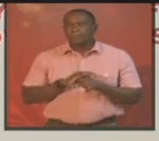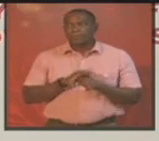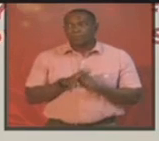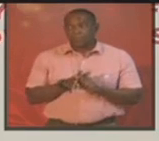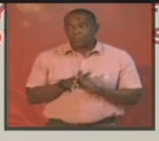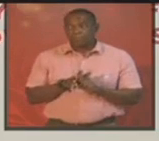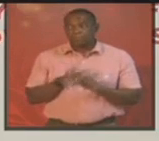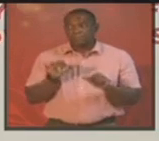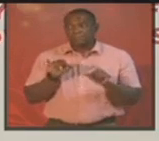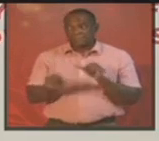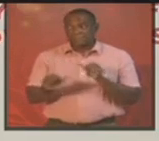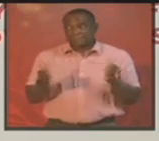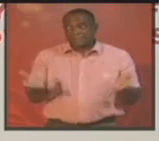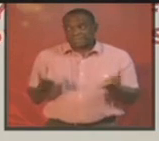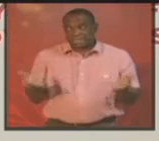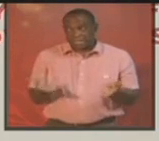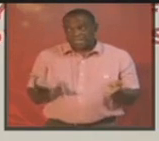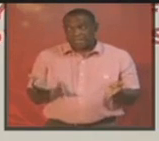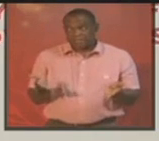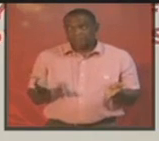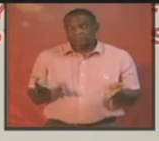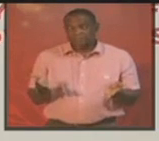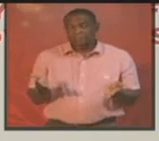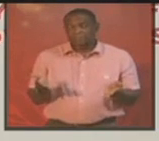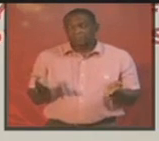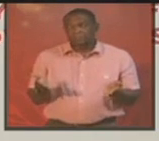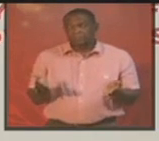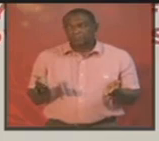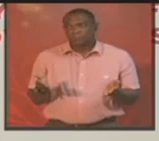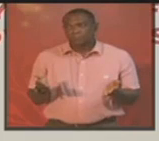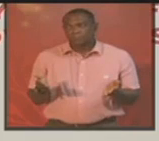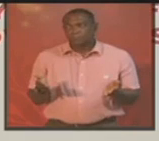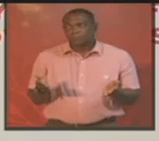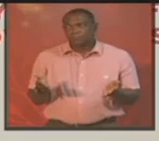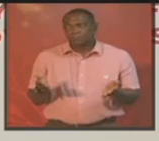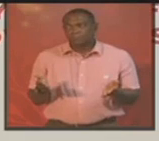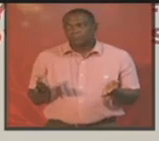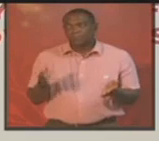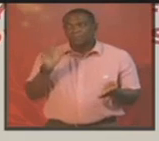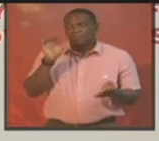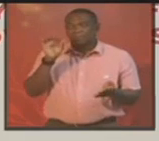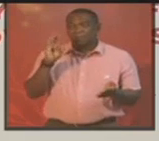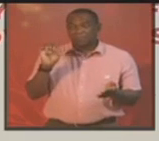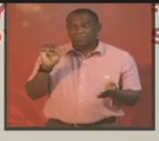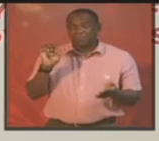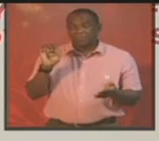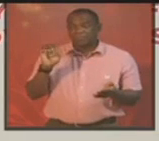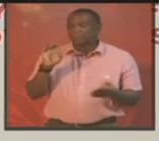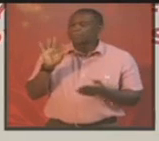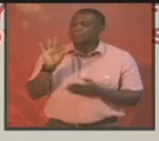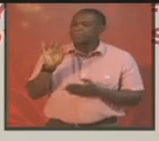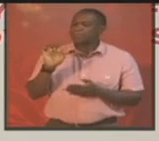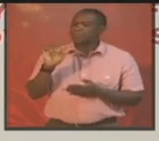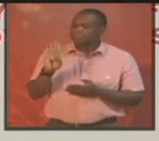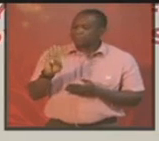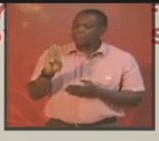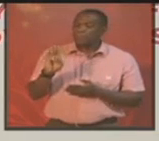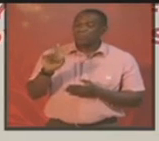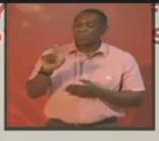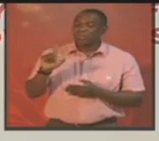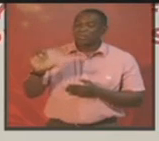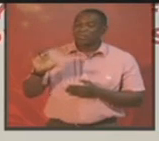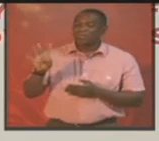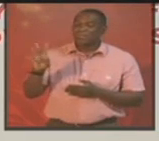us. As we said, in February alone, 140 cases. For this year, 500